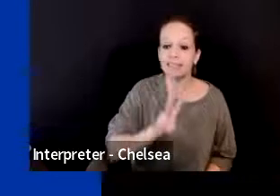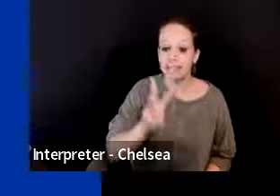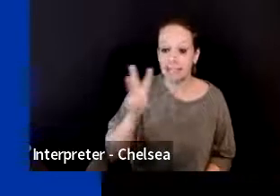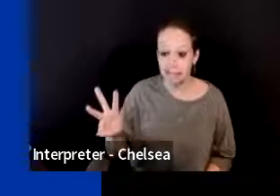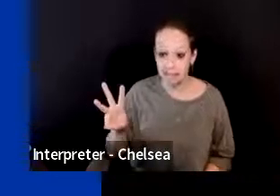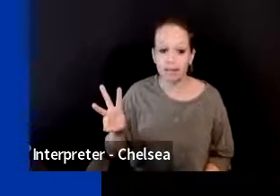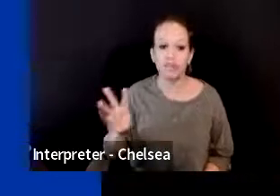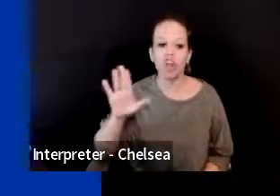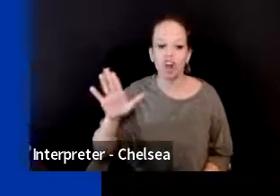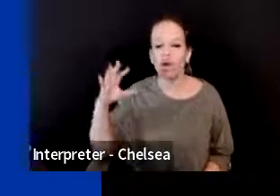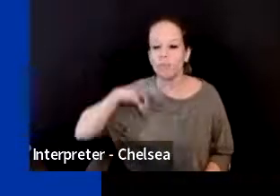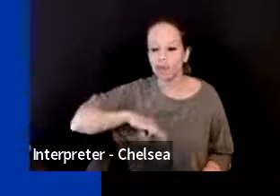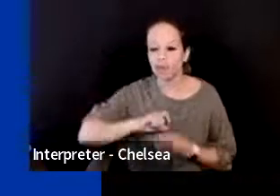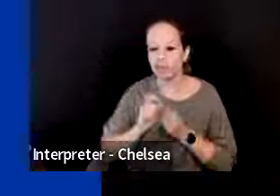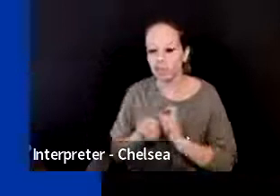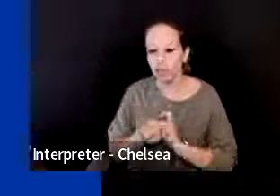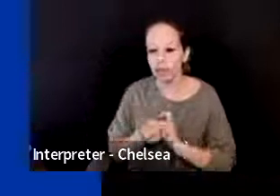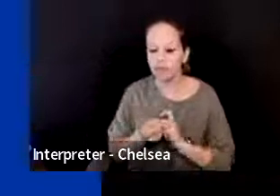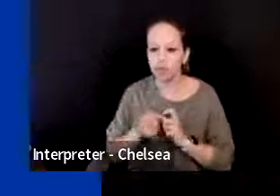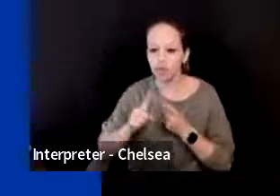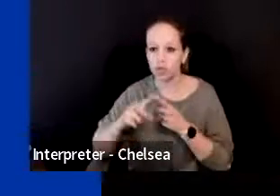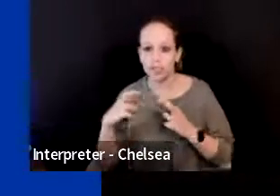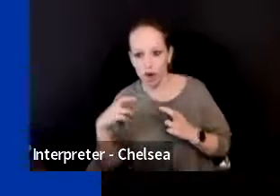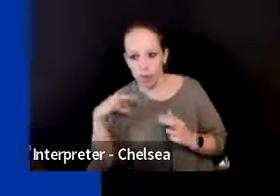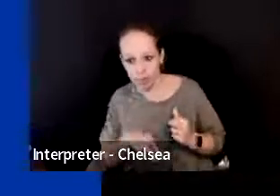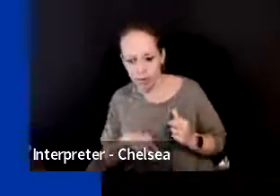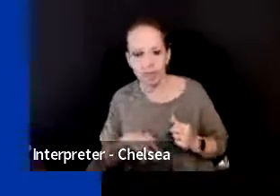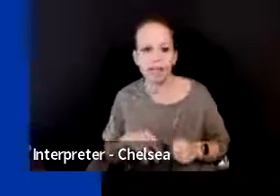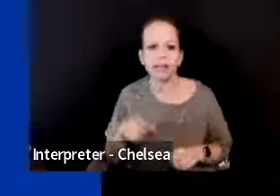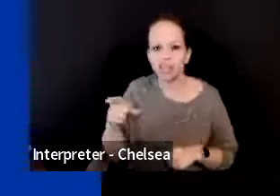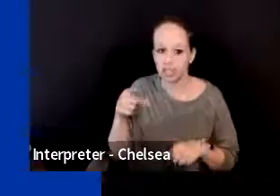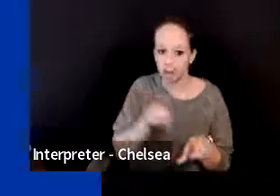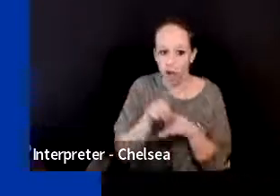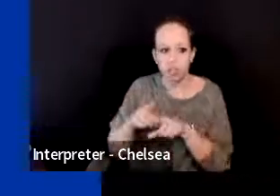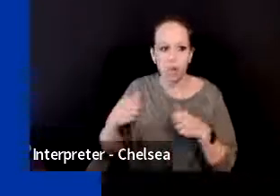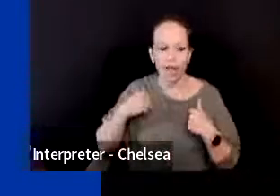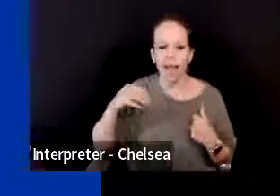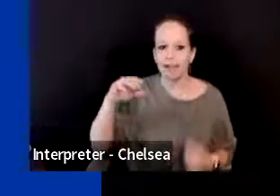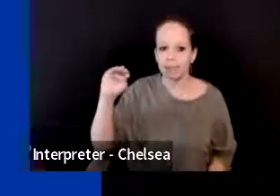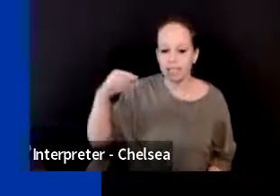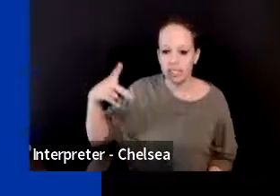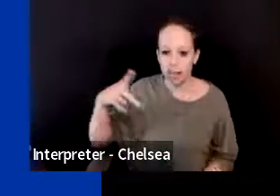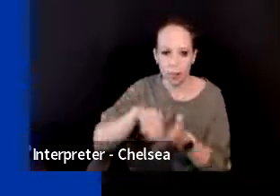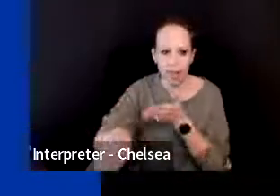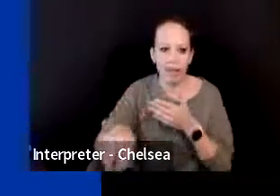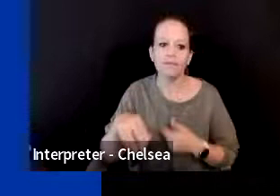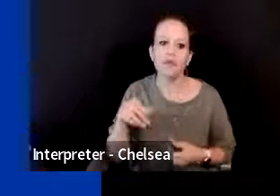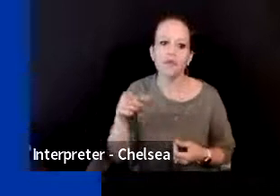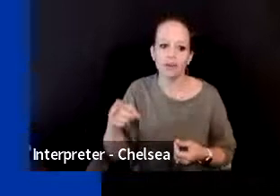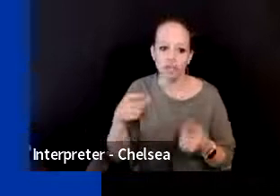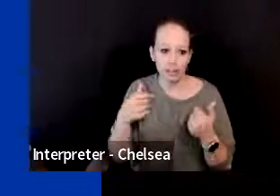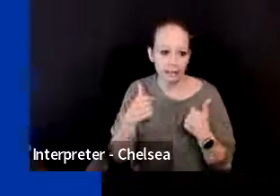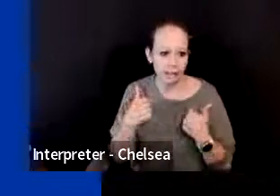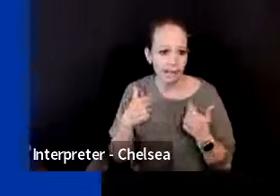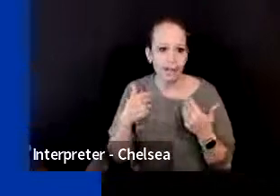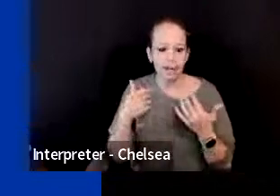Her benefit changed to her retirement benefit. Linda had the Michelle P. waiver and now has the SCL waiver, supports for community living waiver.